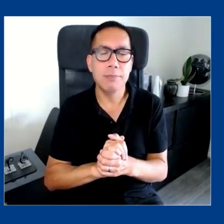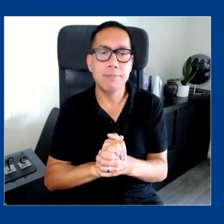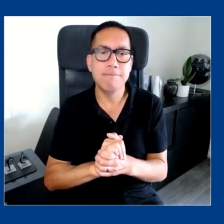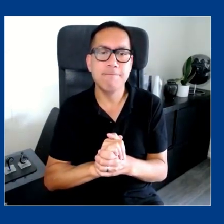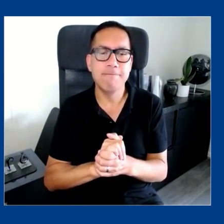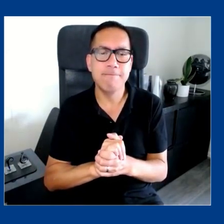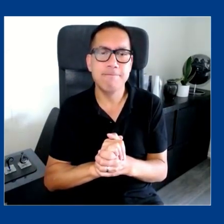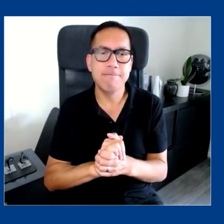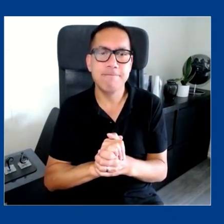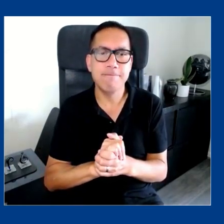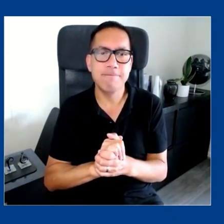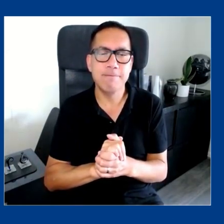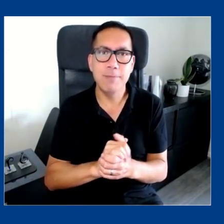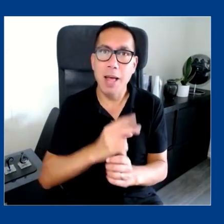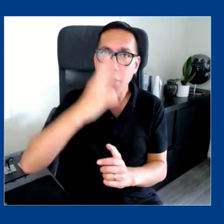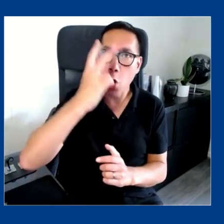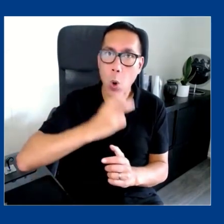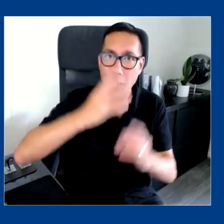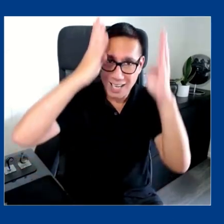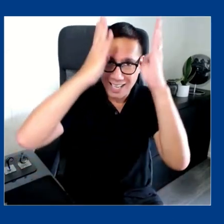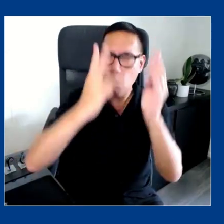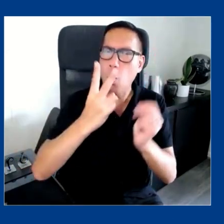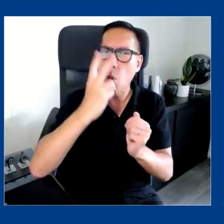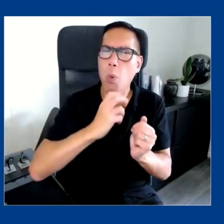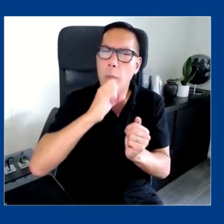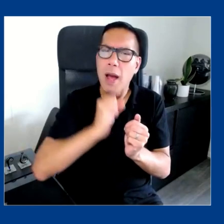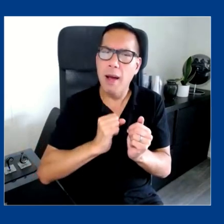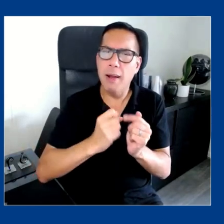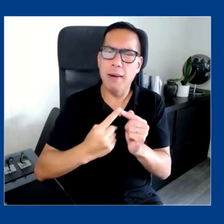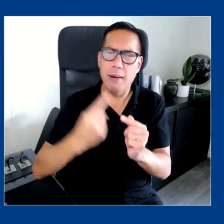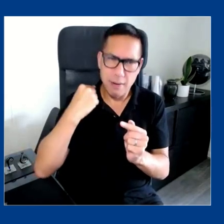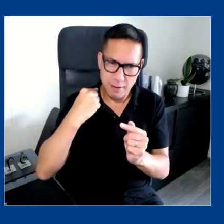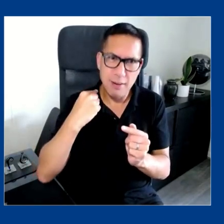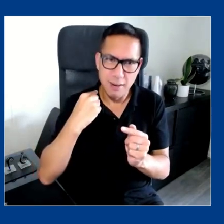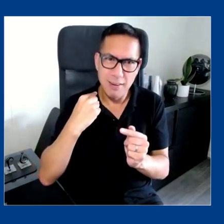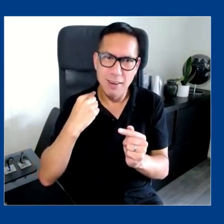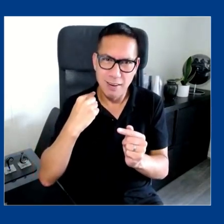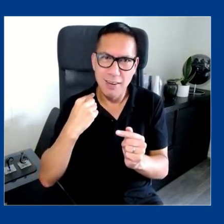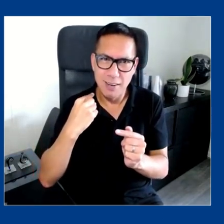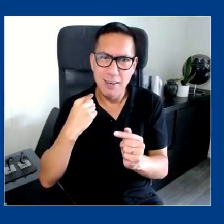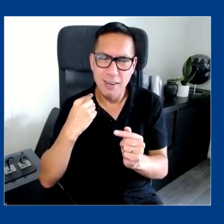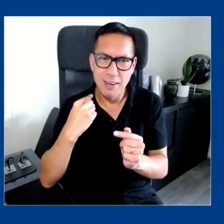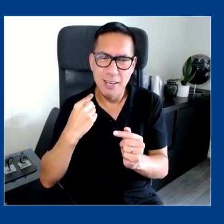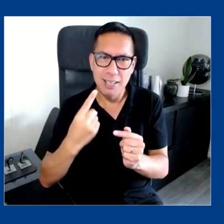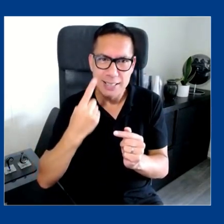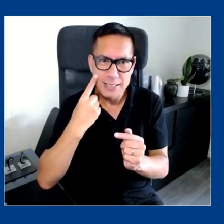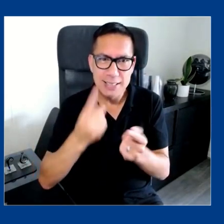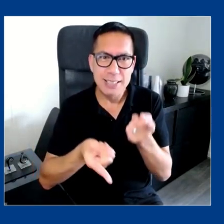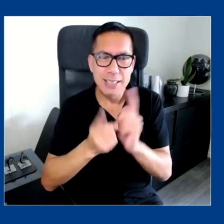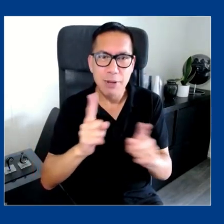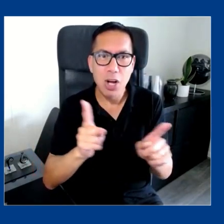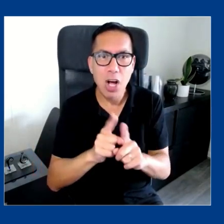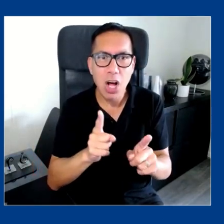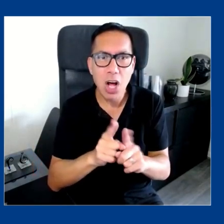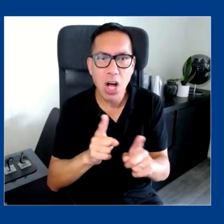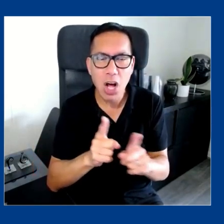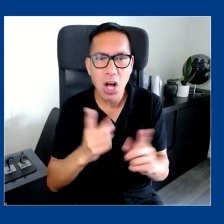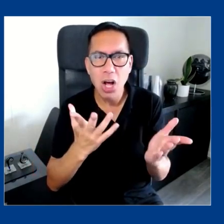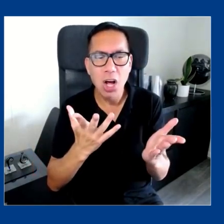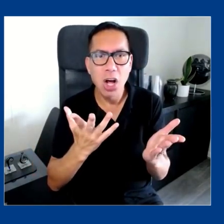the old king or old man of certain birds, and they are seen sometimes as the manifestation or avatars